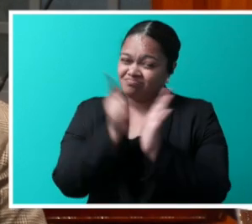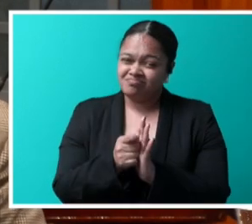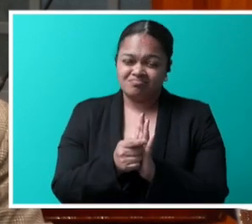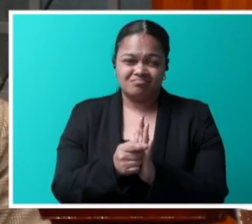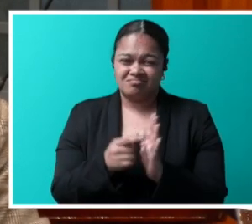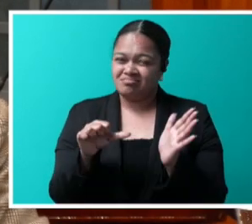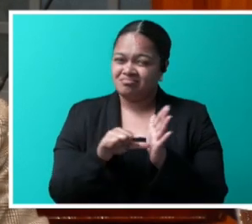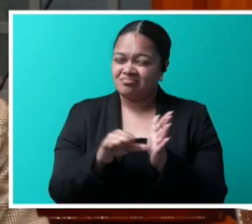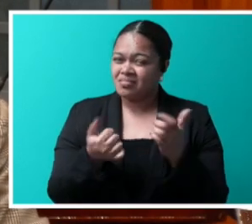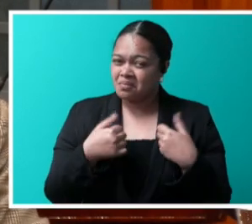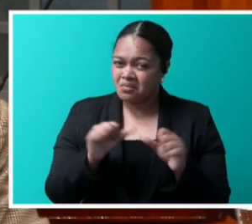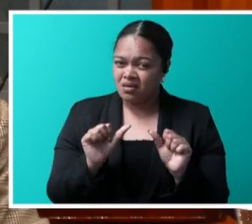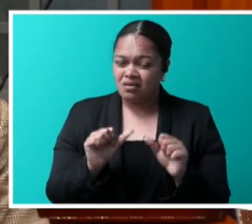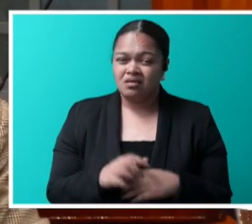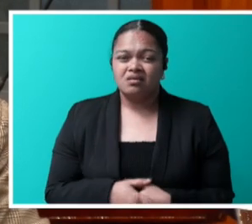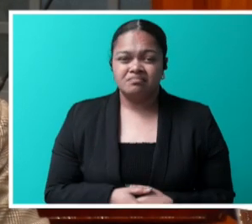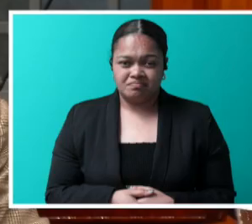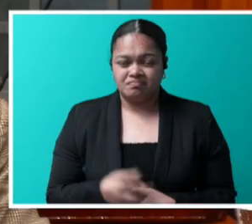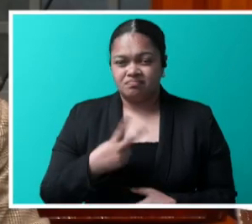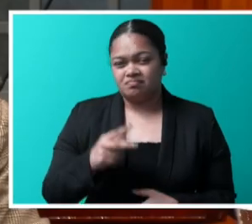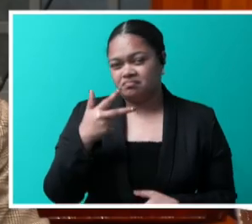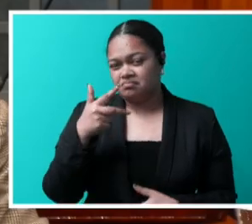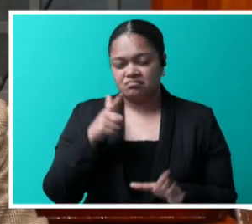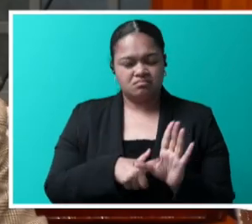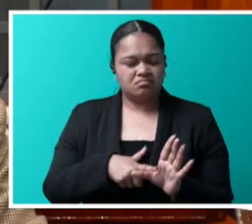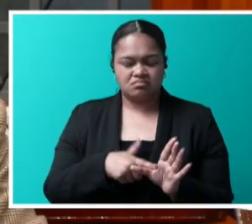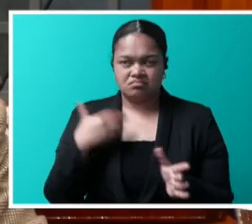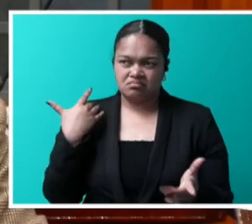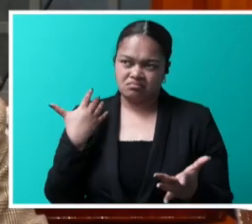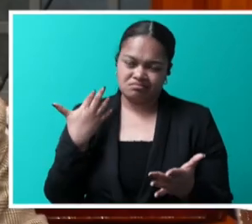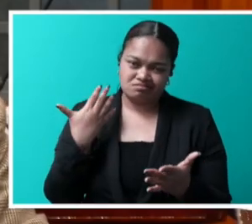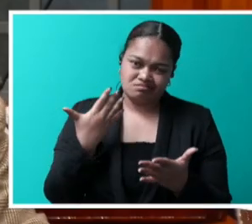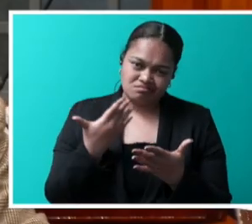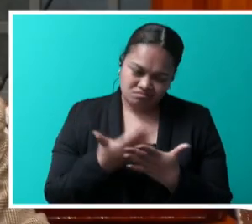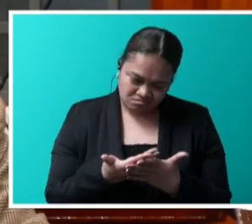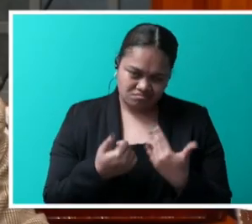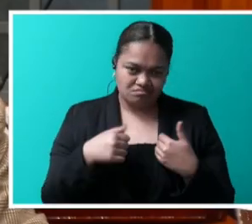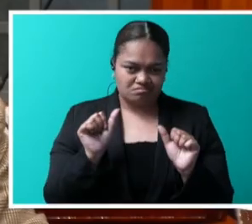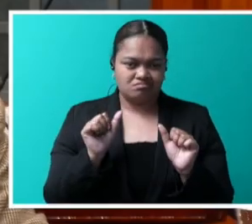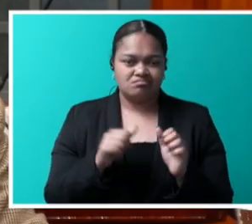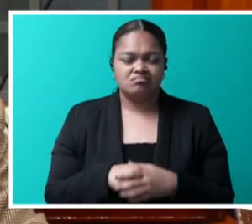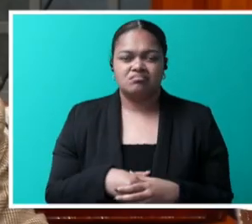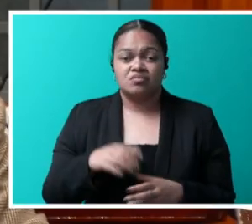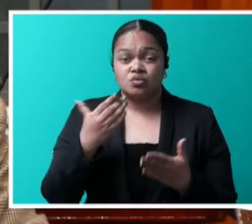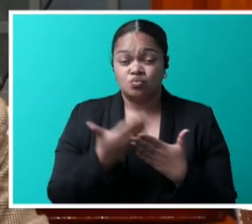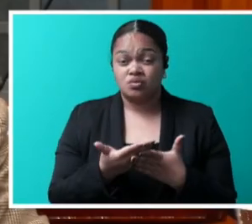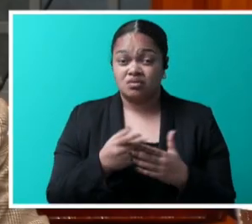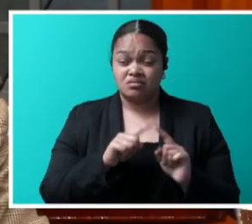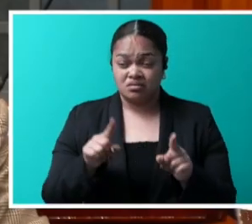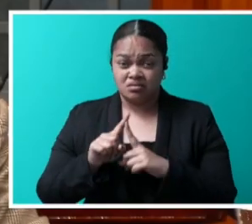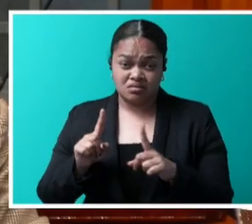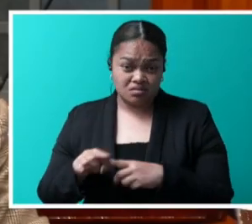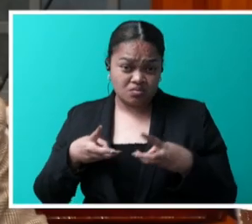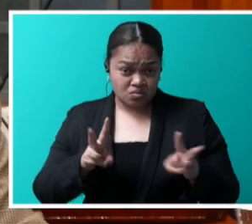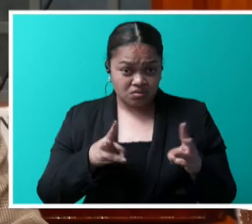achieve, and may even take 28 years to get there. With the conventional methods, our team could